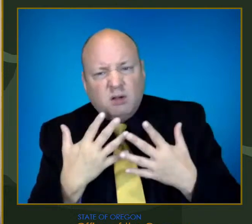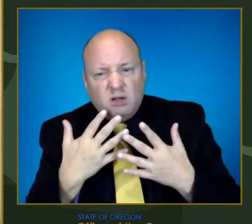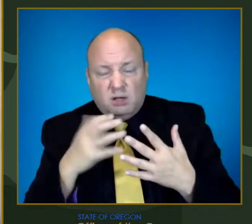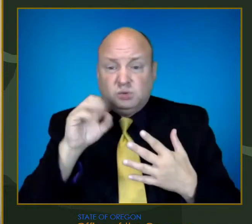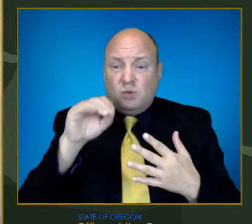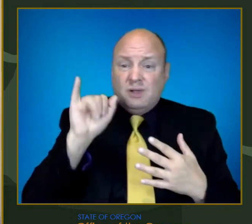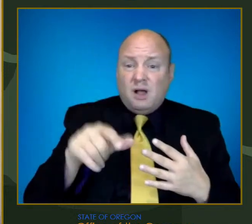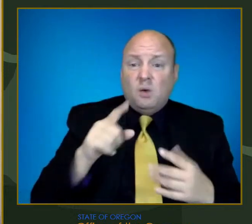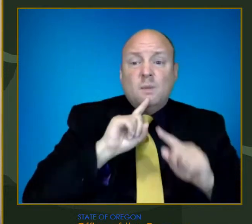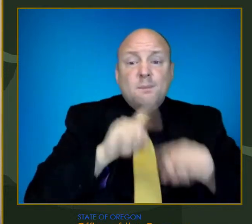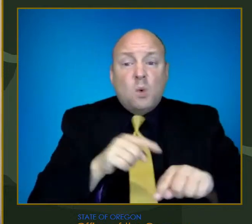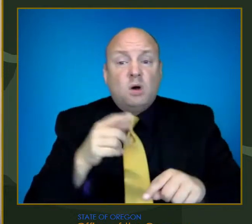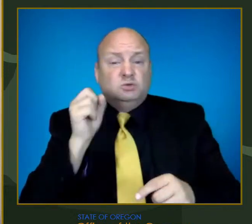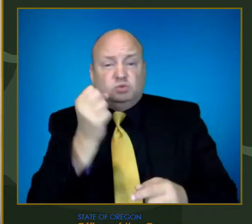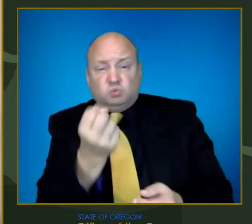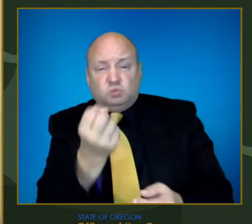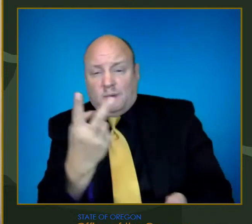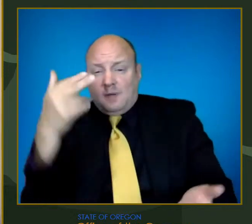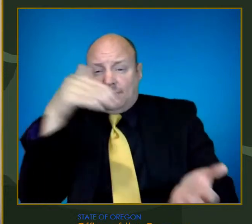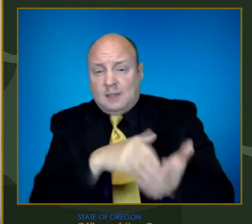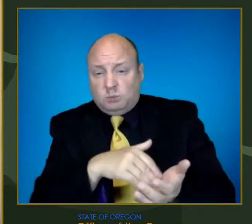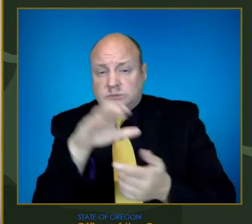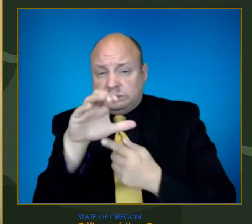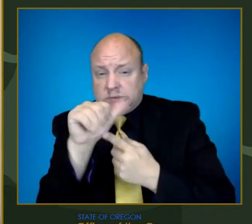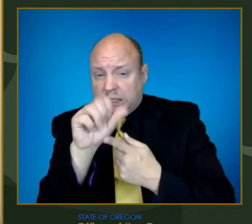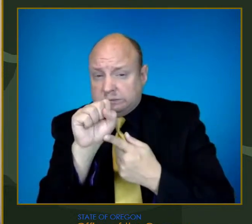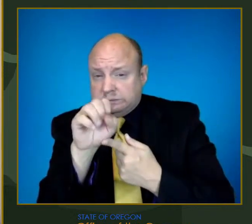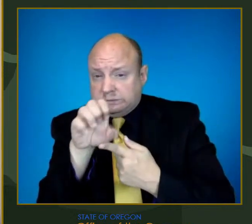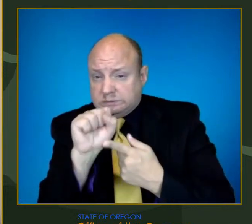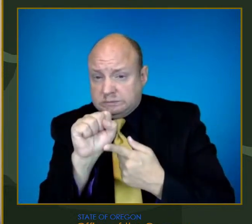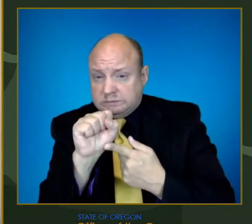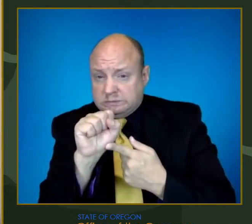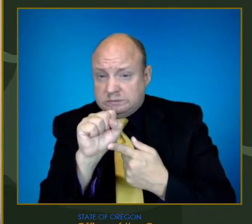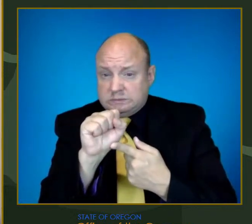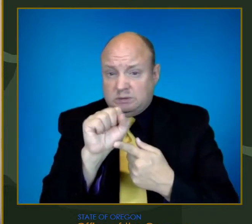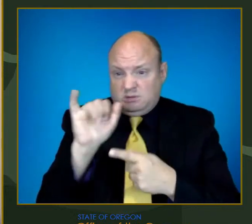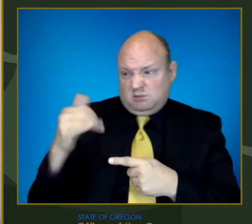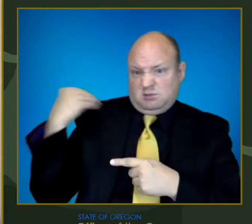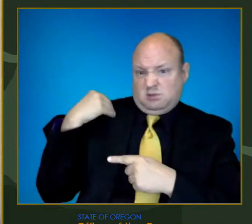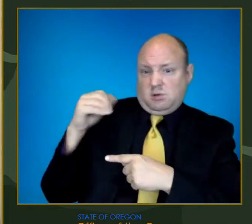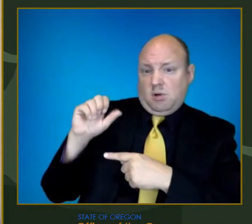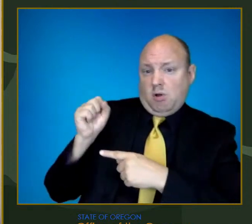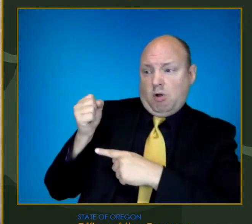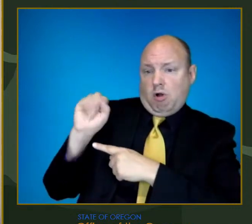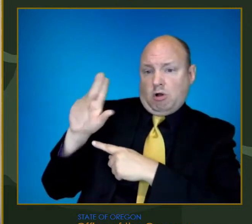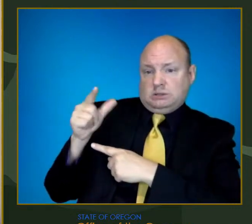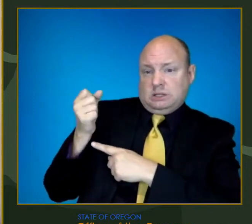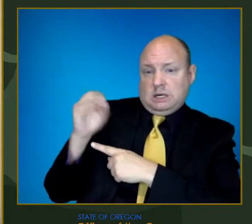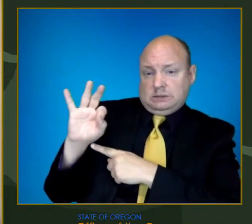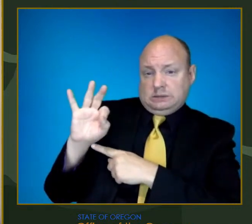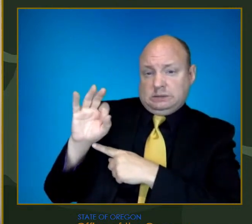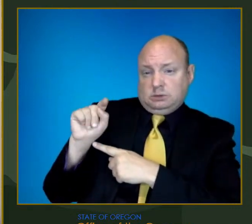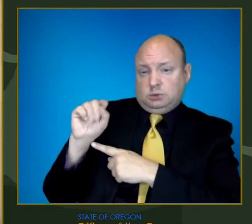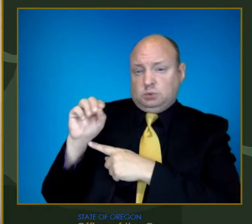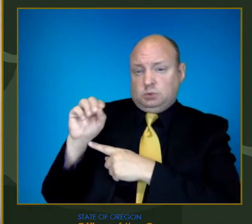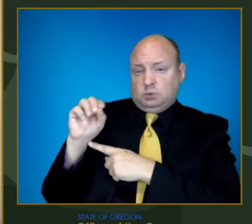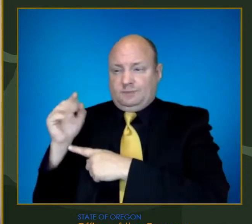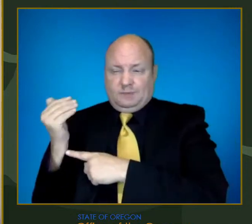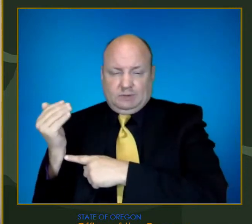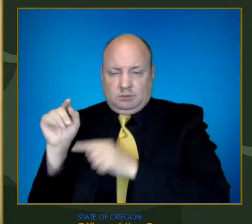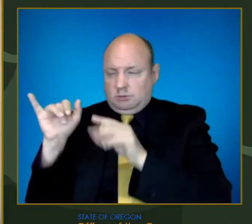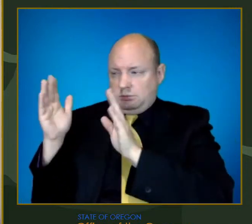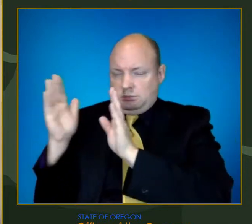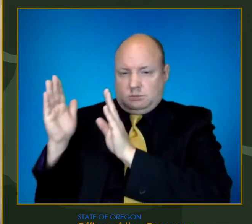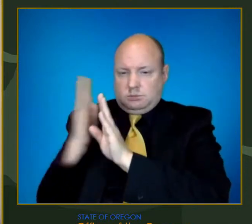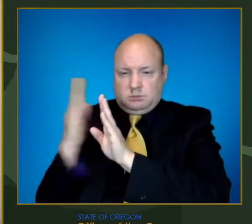12,741 cases for the week of Monday, August 9th through Sunday, August 15th, a 54% increase over the